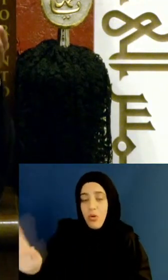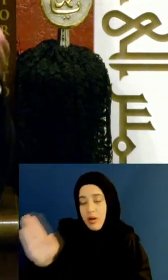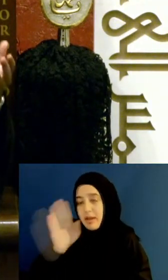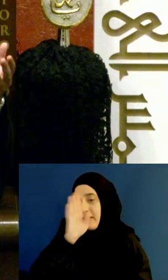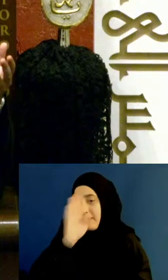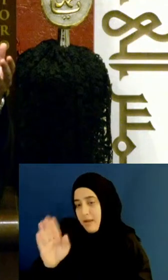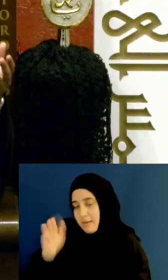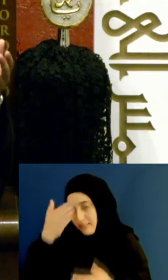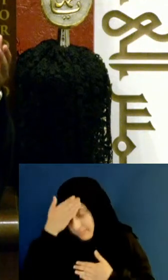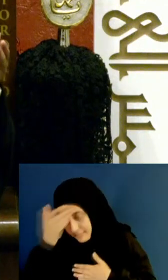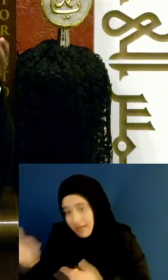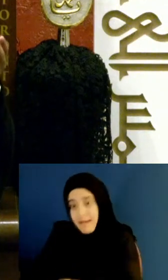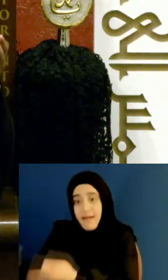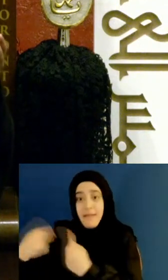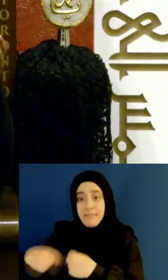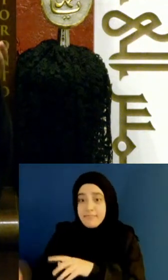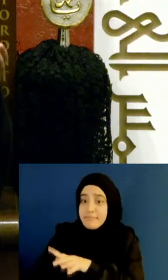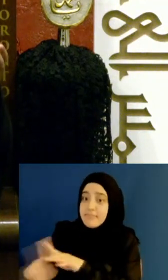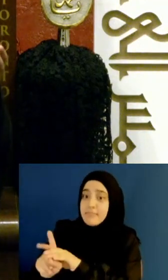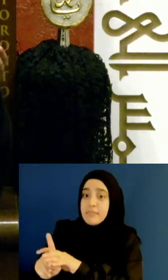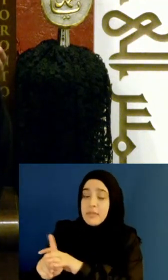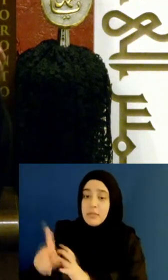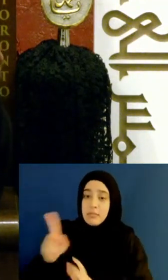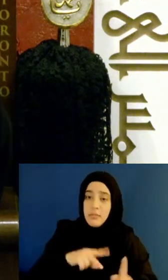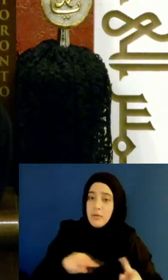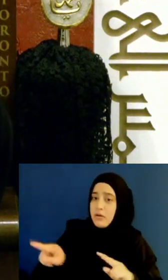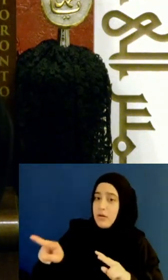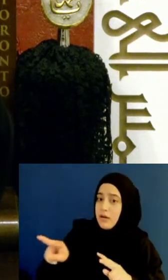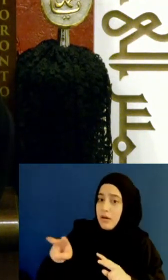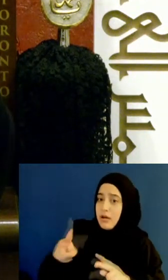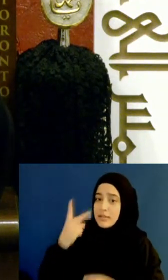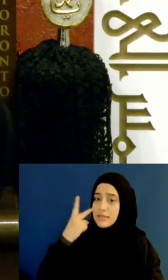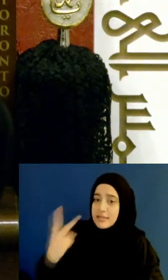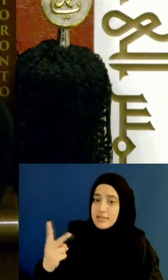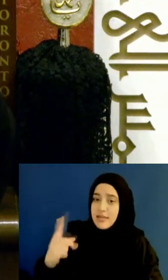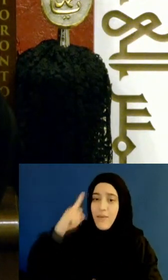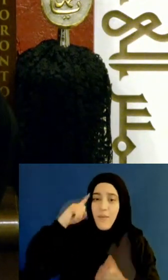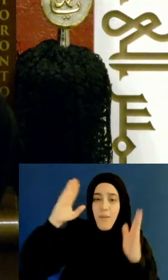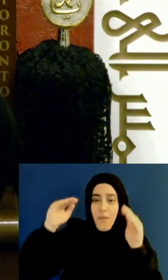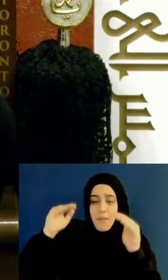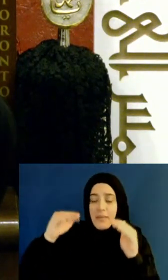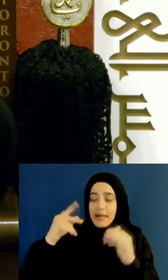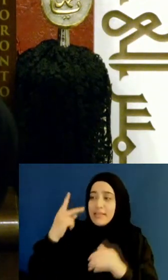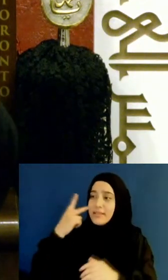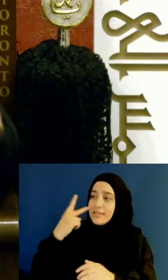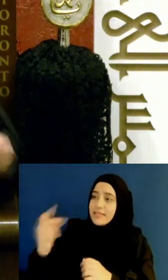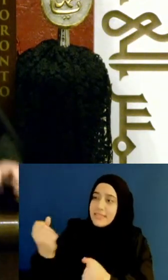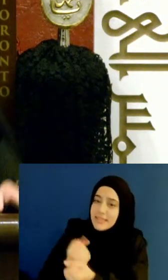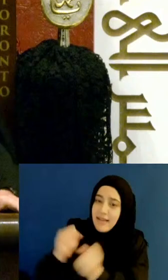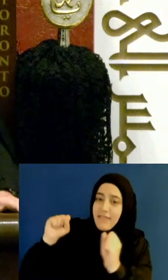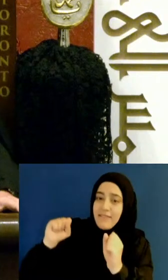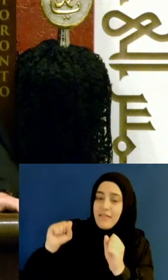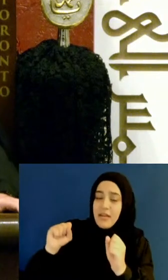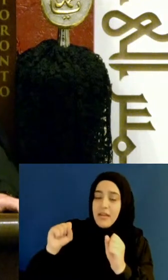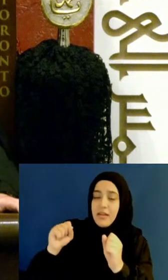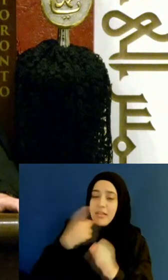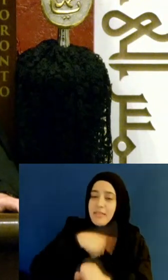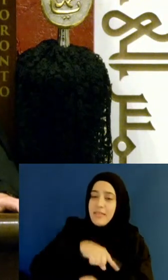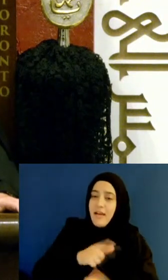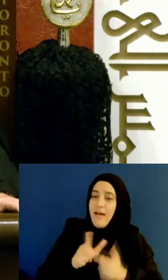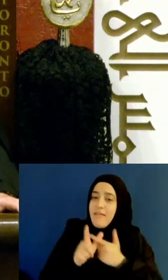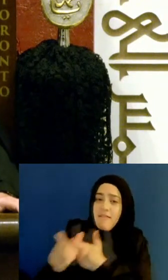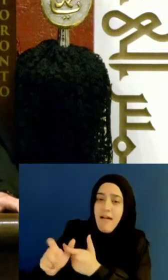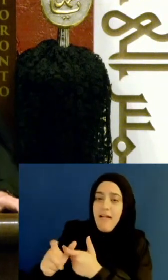see hope, and they see salvation, and they come running and pledge bay'ah to Imam,